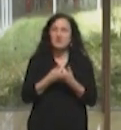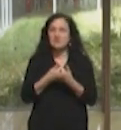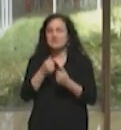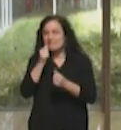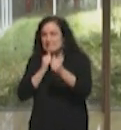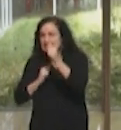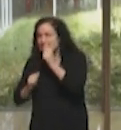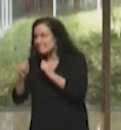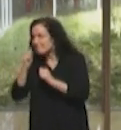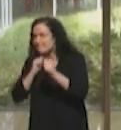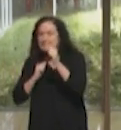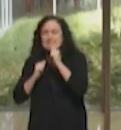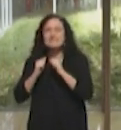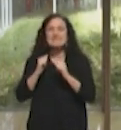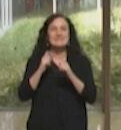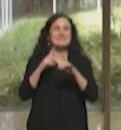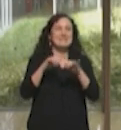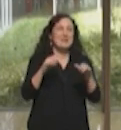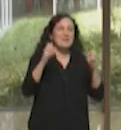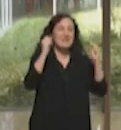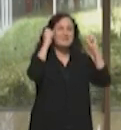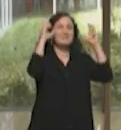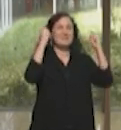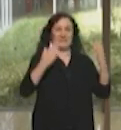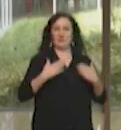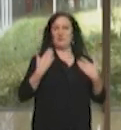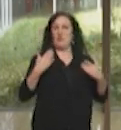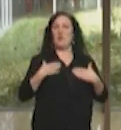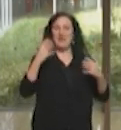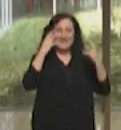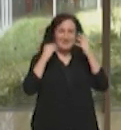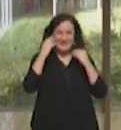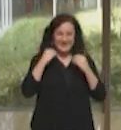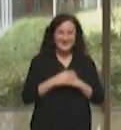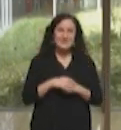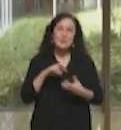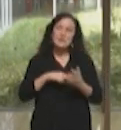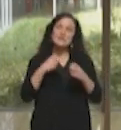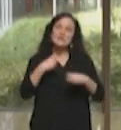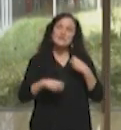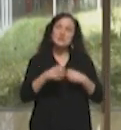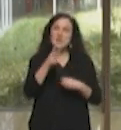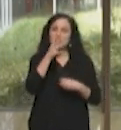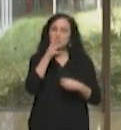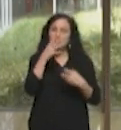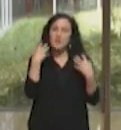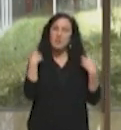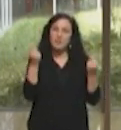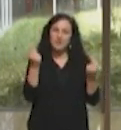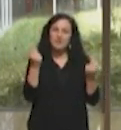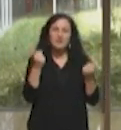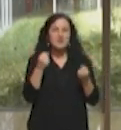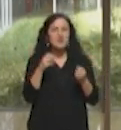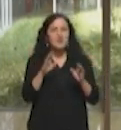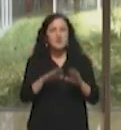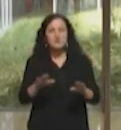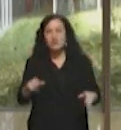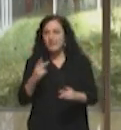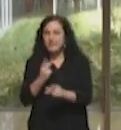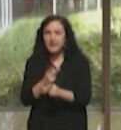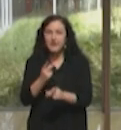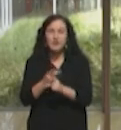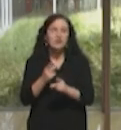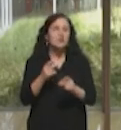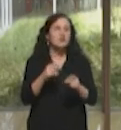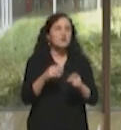the tribulations, as well as the extraordinary joys. It means that issues like maternal health and childcare and issues